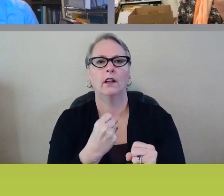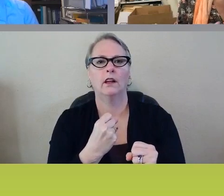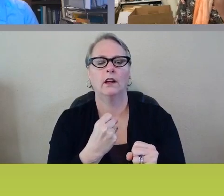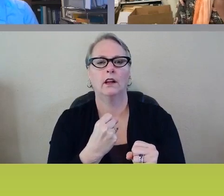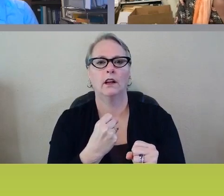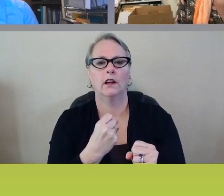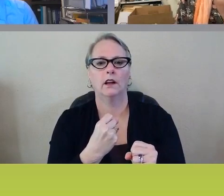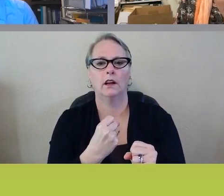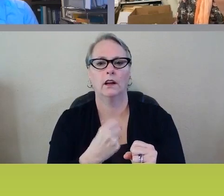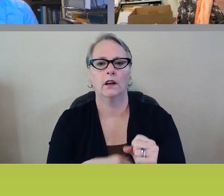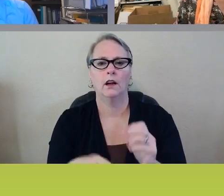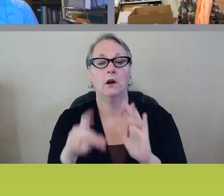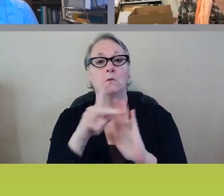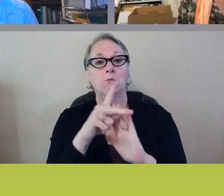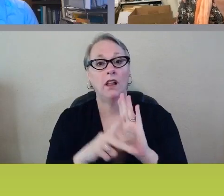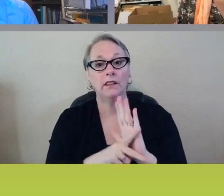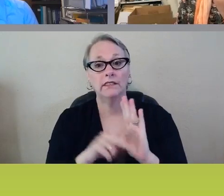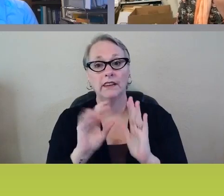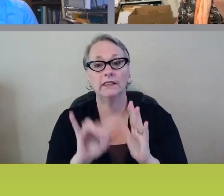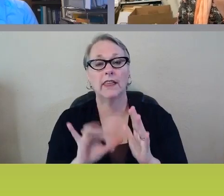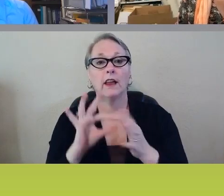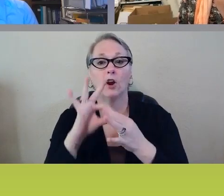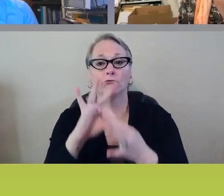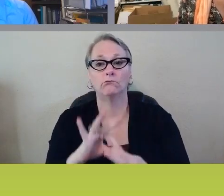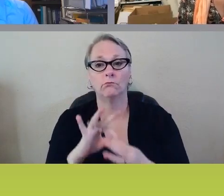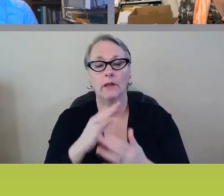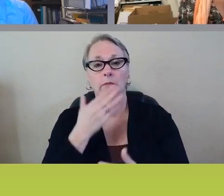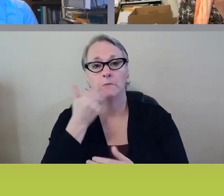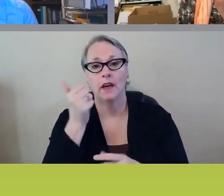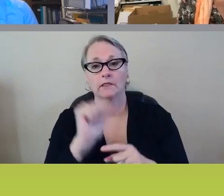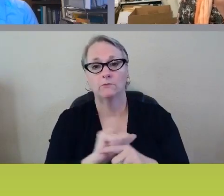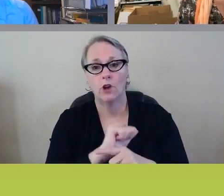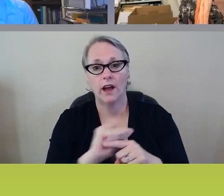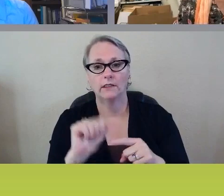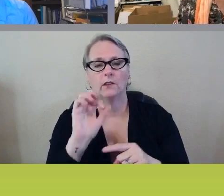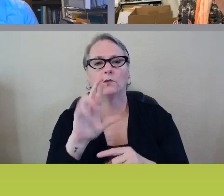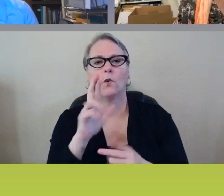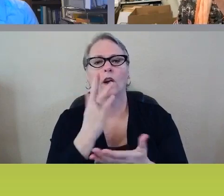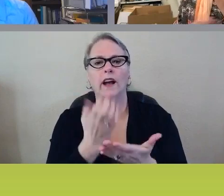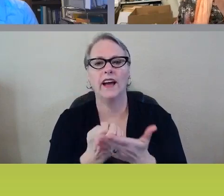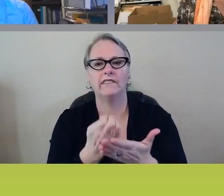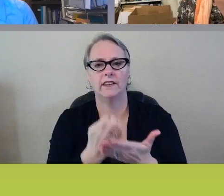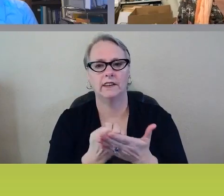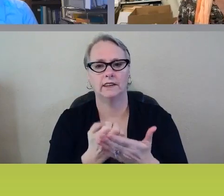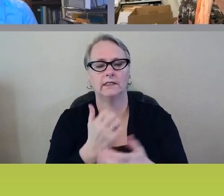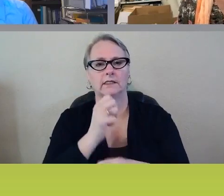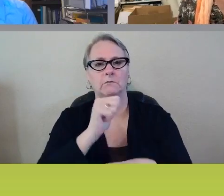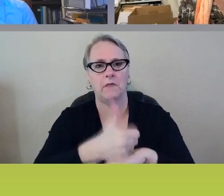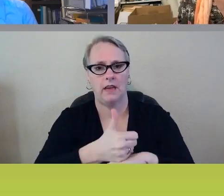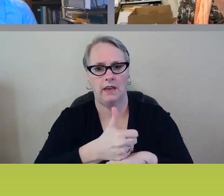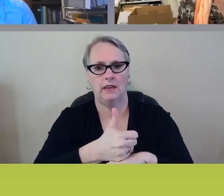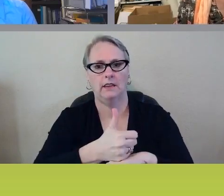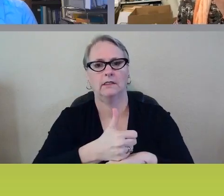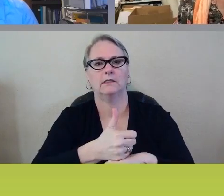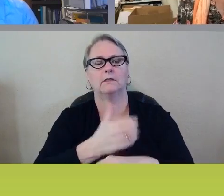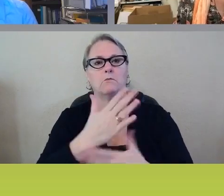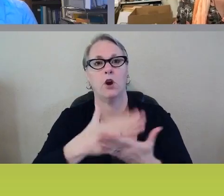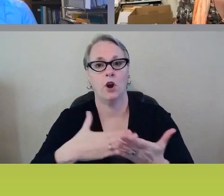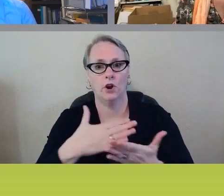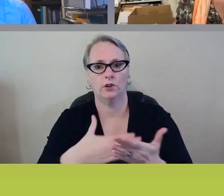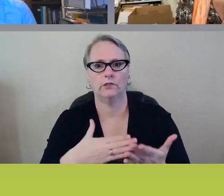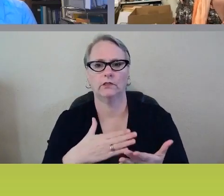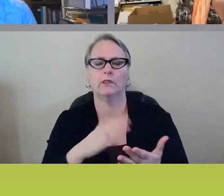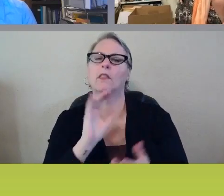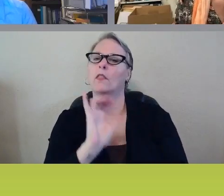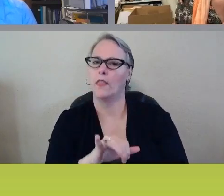policies that are grounded in best practices or evidence-based items or components are the